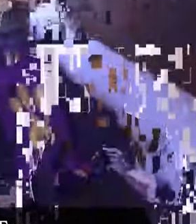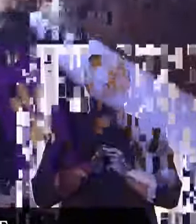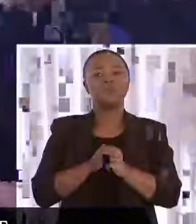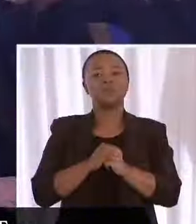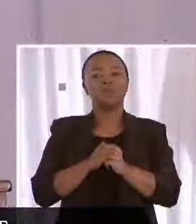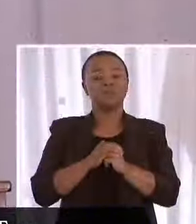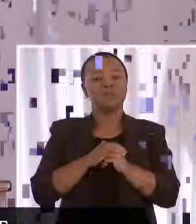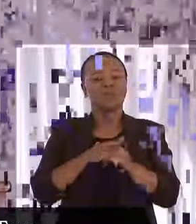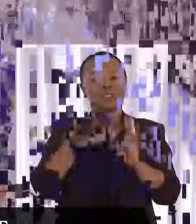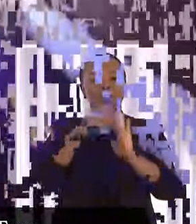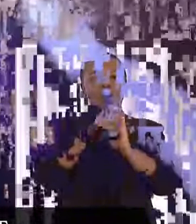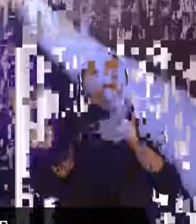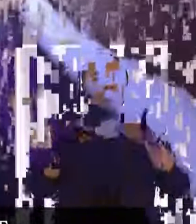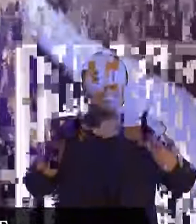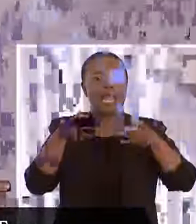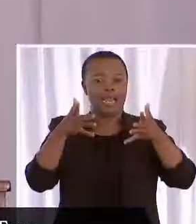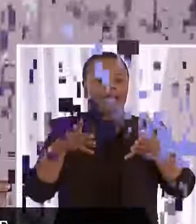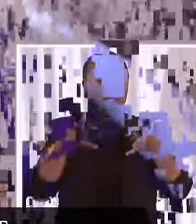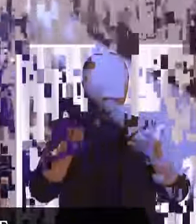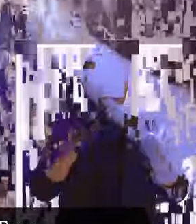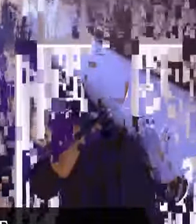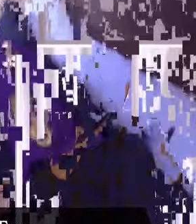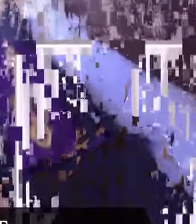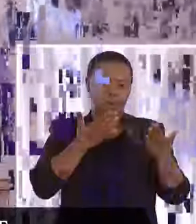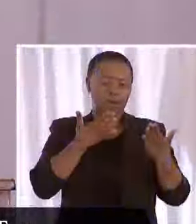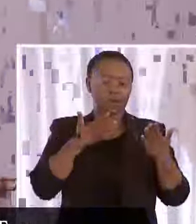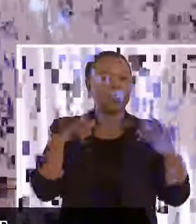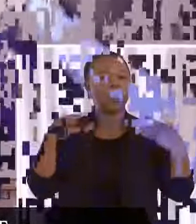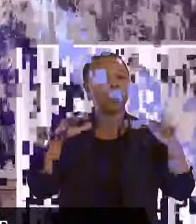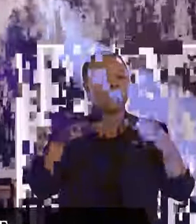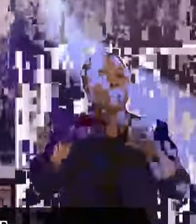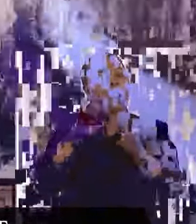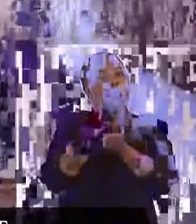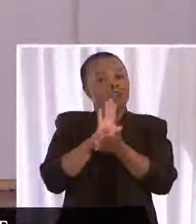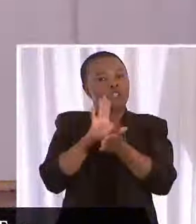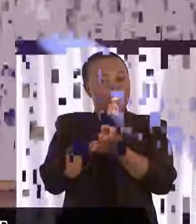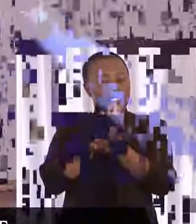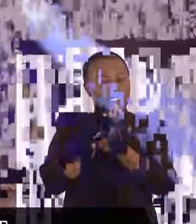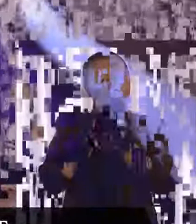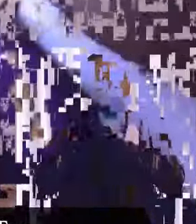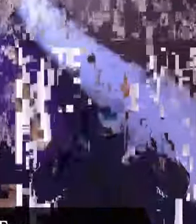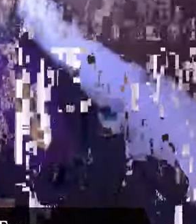program directors. Truly appreciate the opportunity.